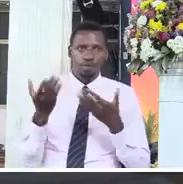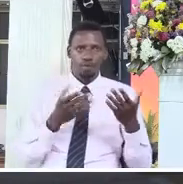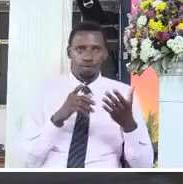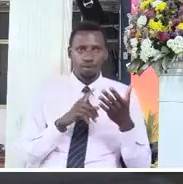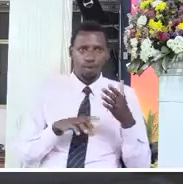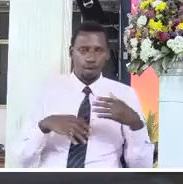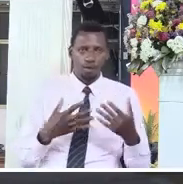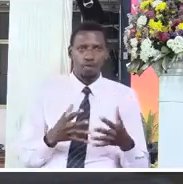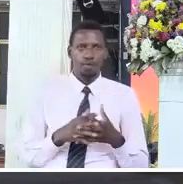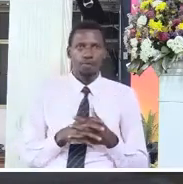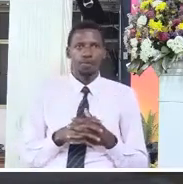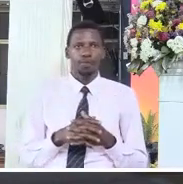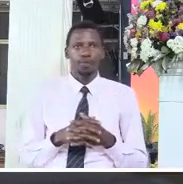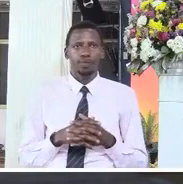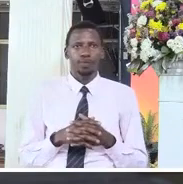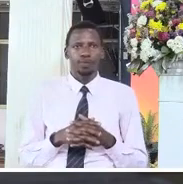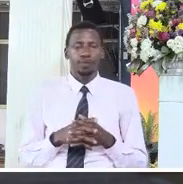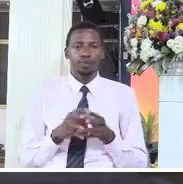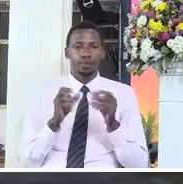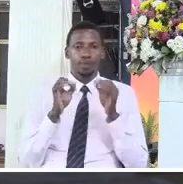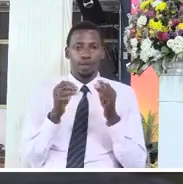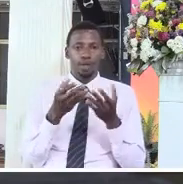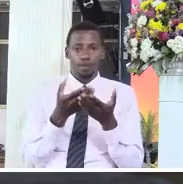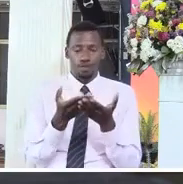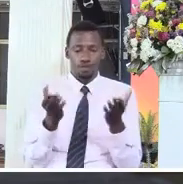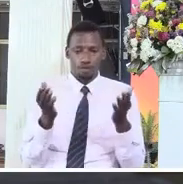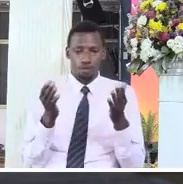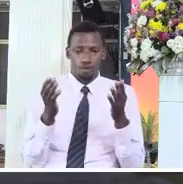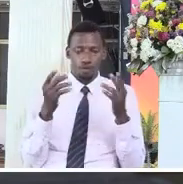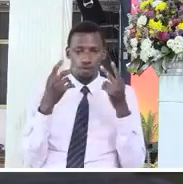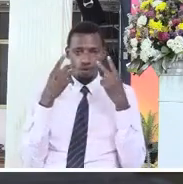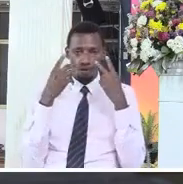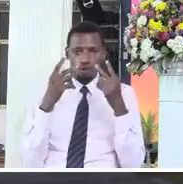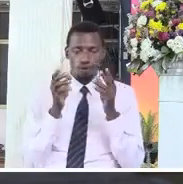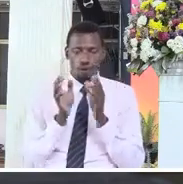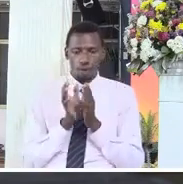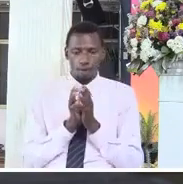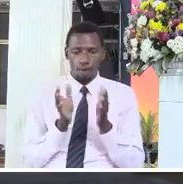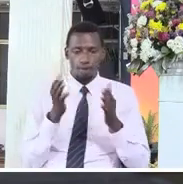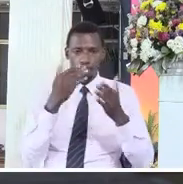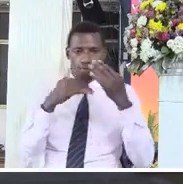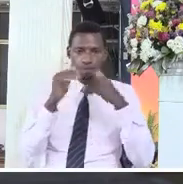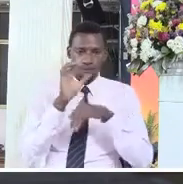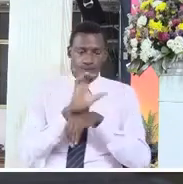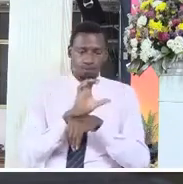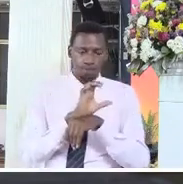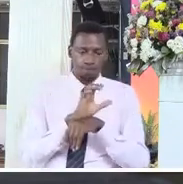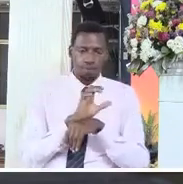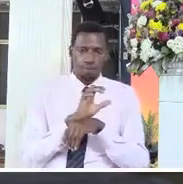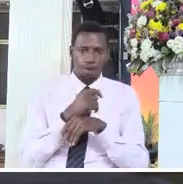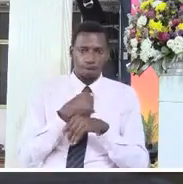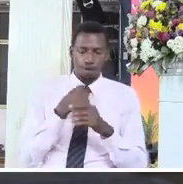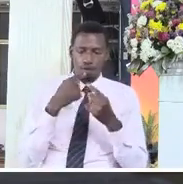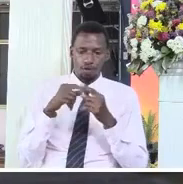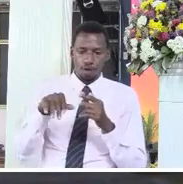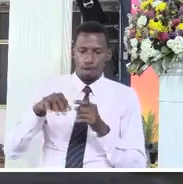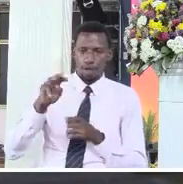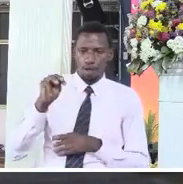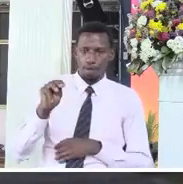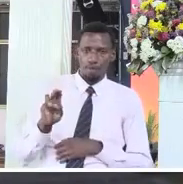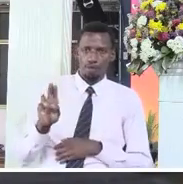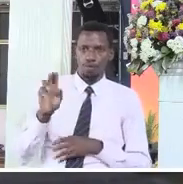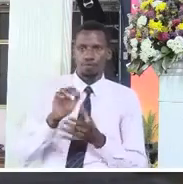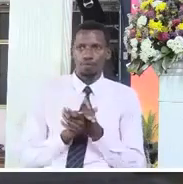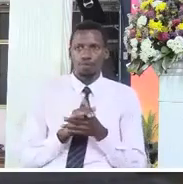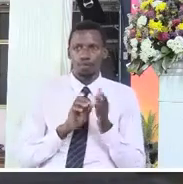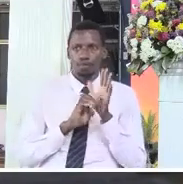is... if you look at the public campus church, let me speak for multimedia, for example.